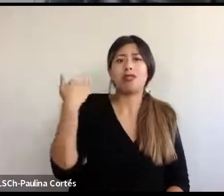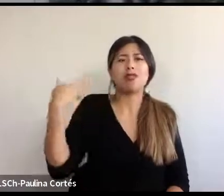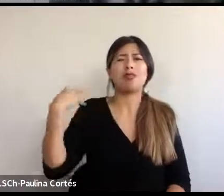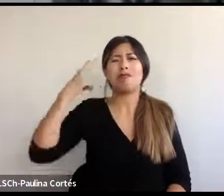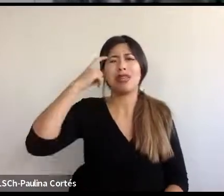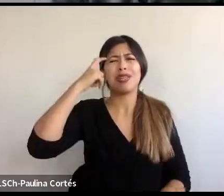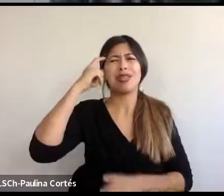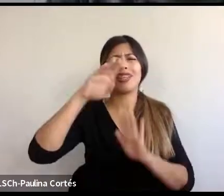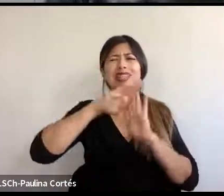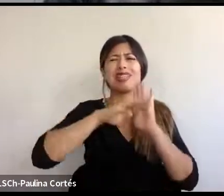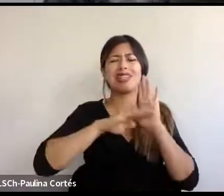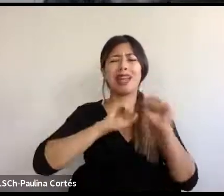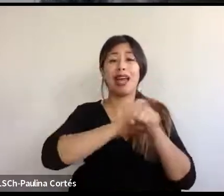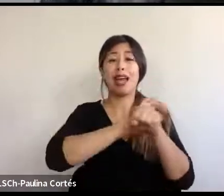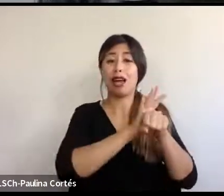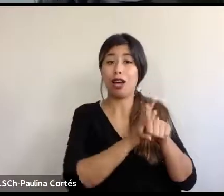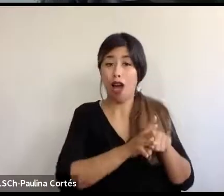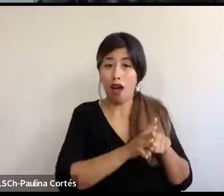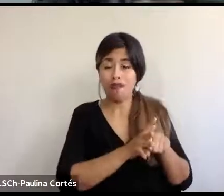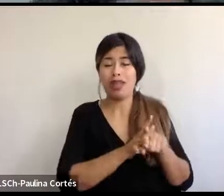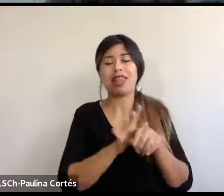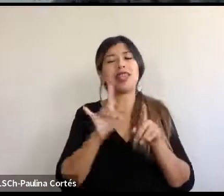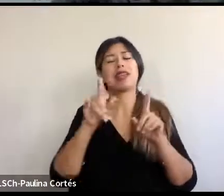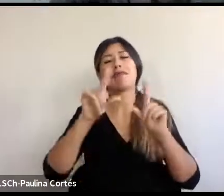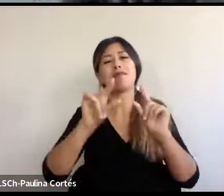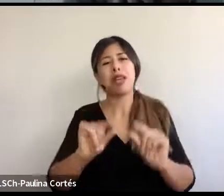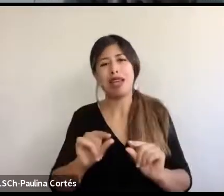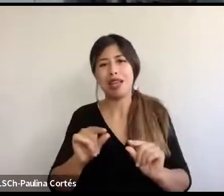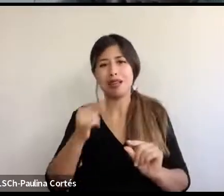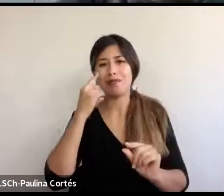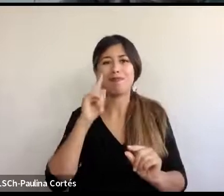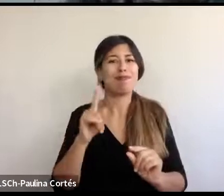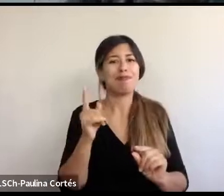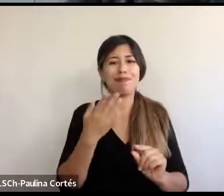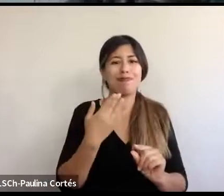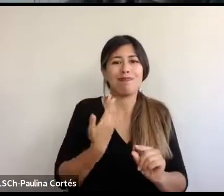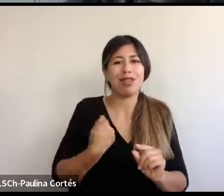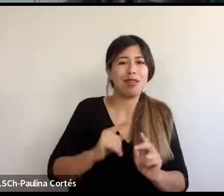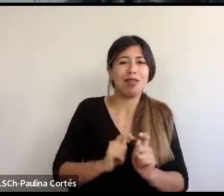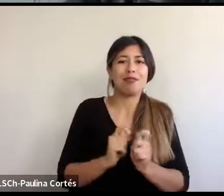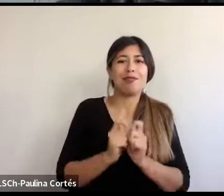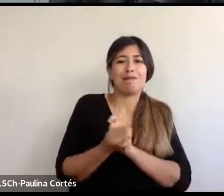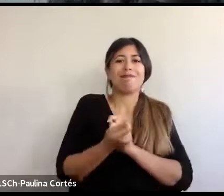and we needed to go online anyway. So that didn't help at all,